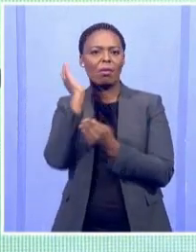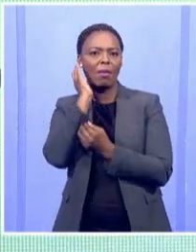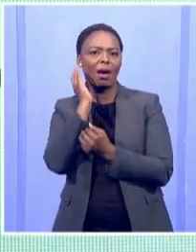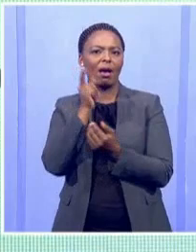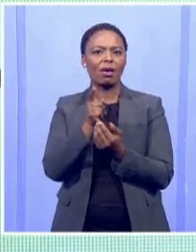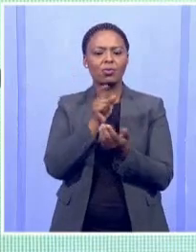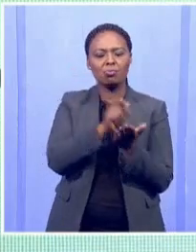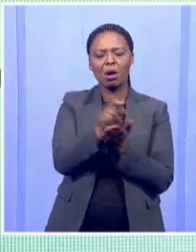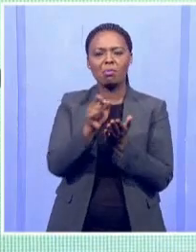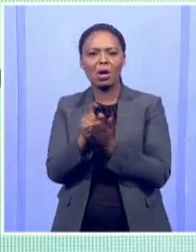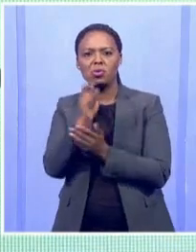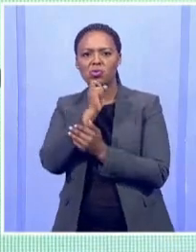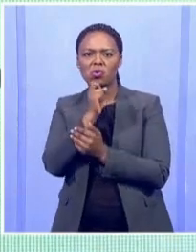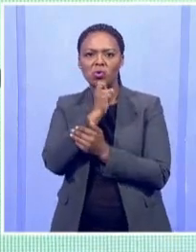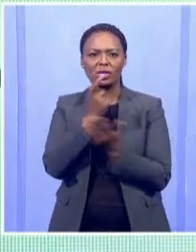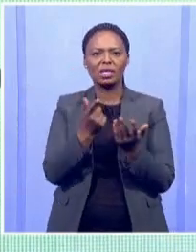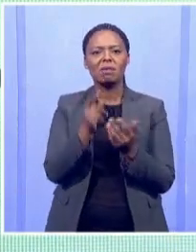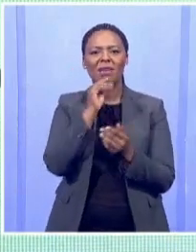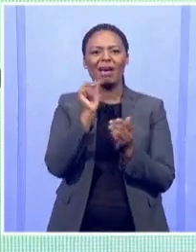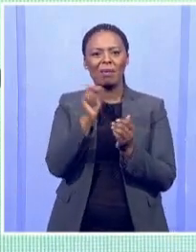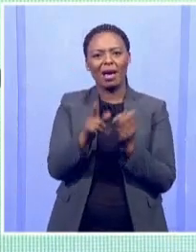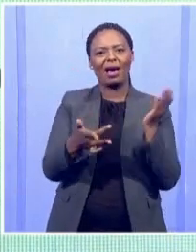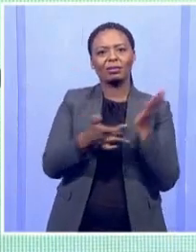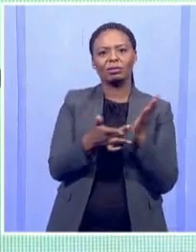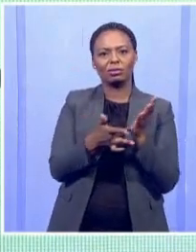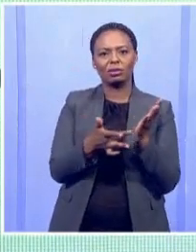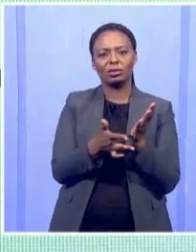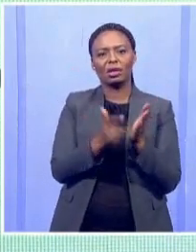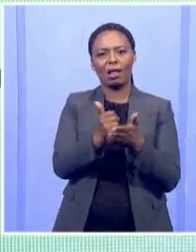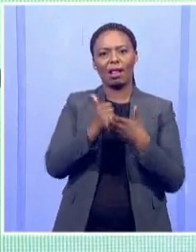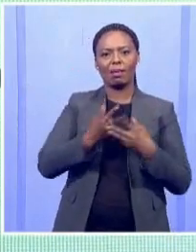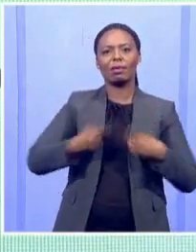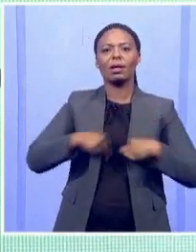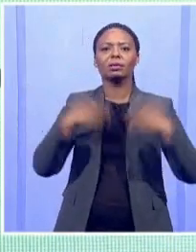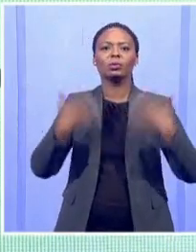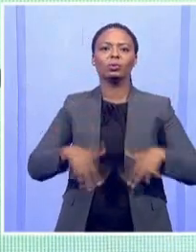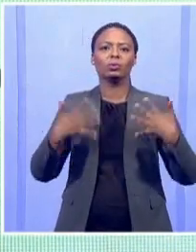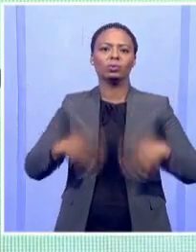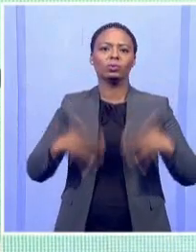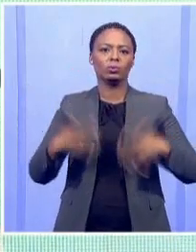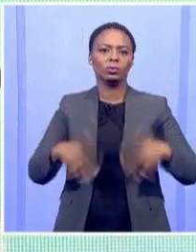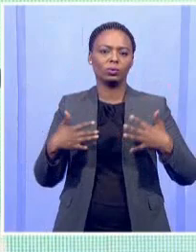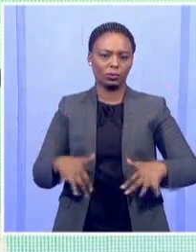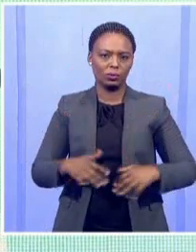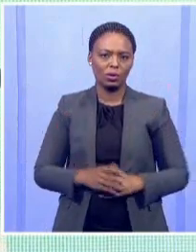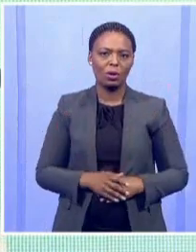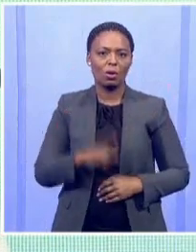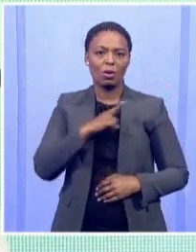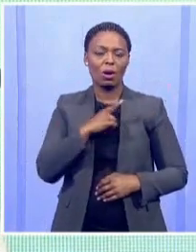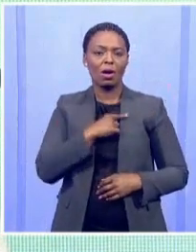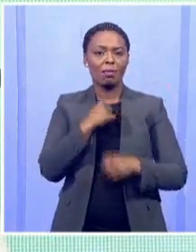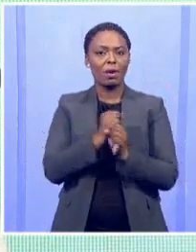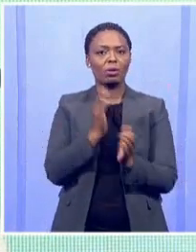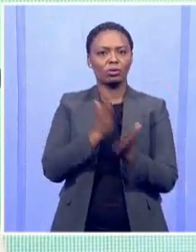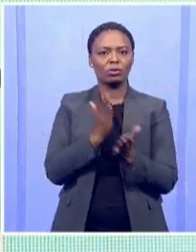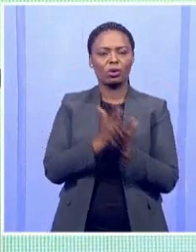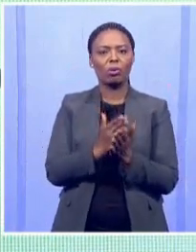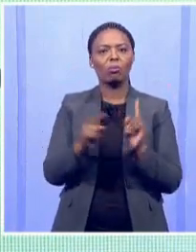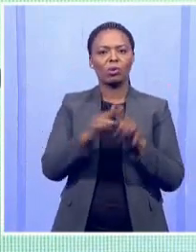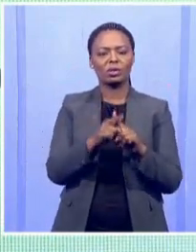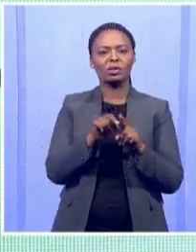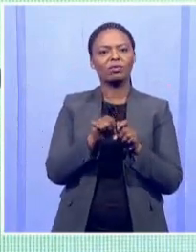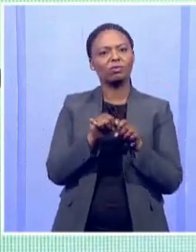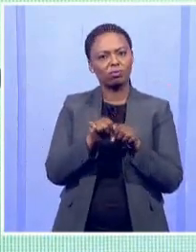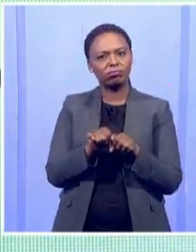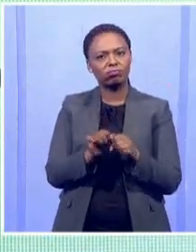reflected here of the digital health, to make sure that it can have a very positive contribution